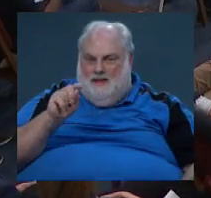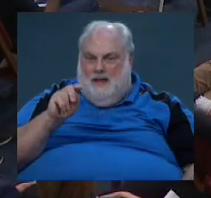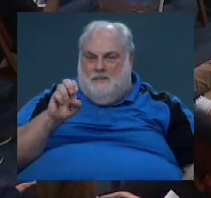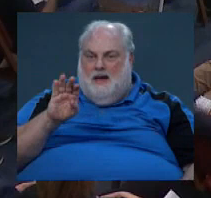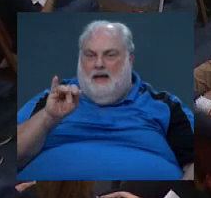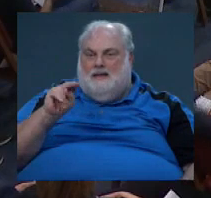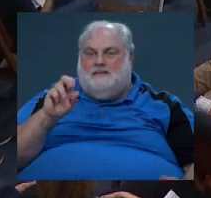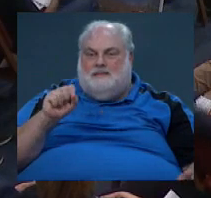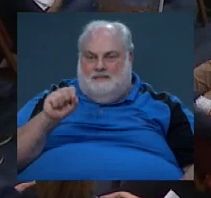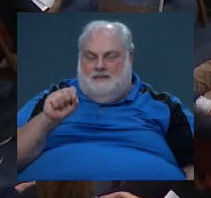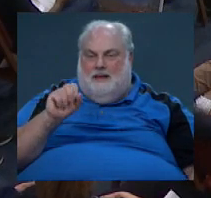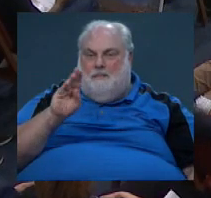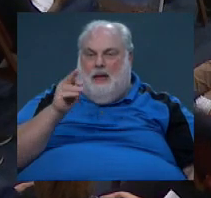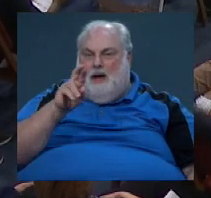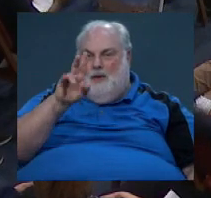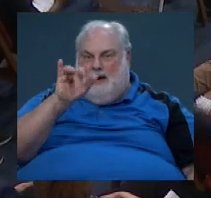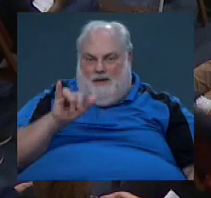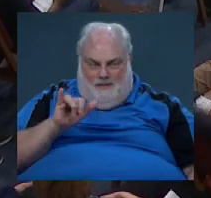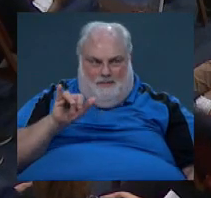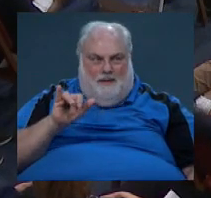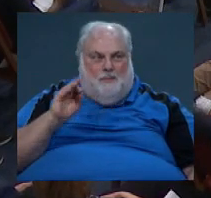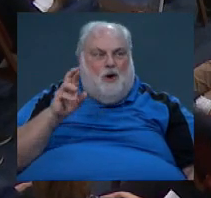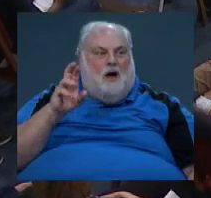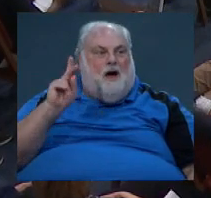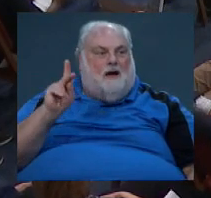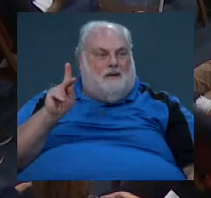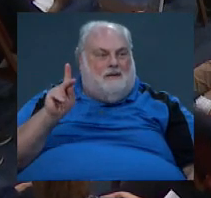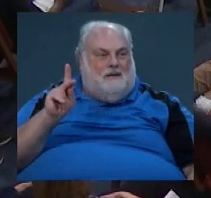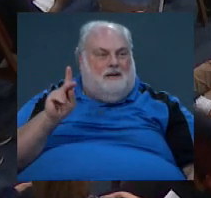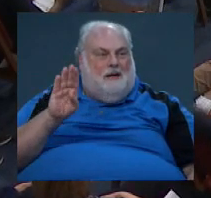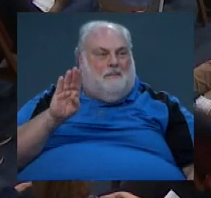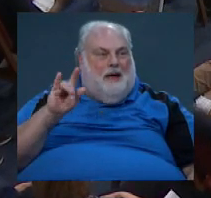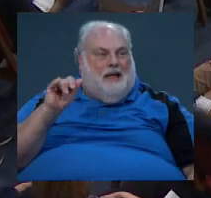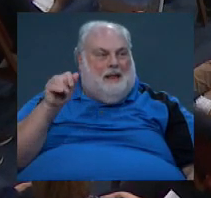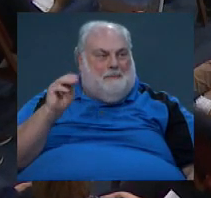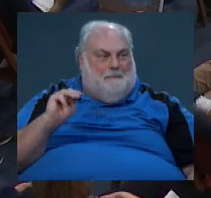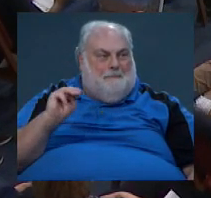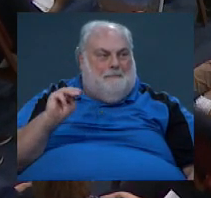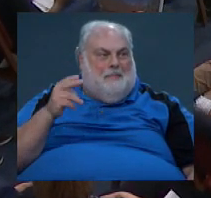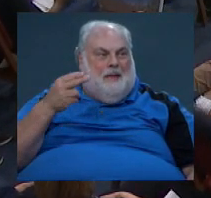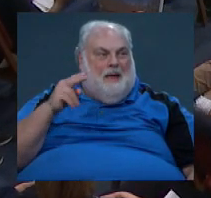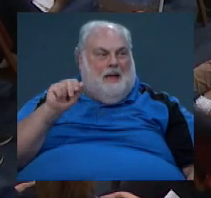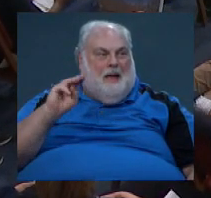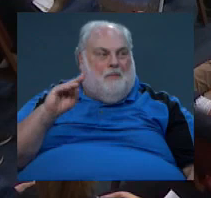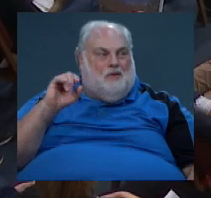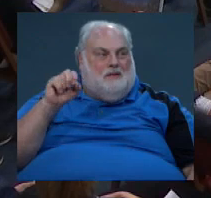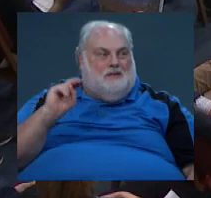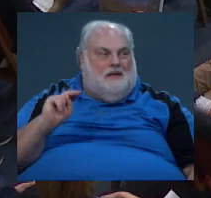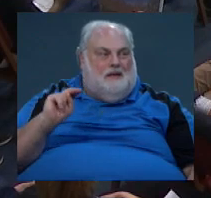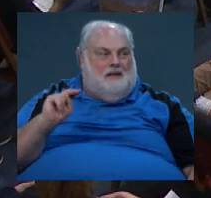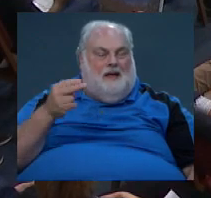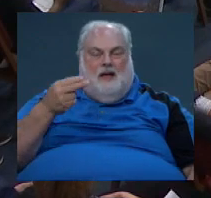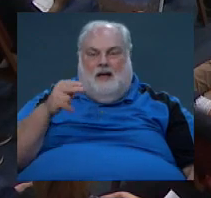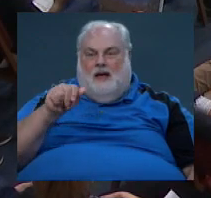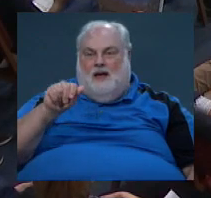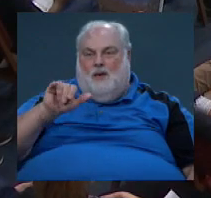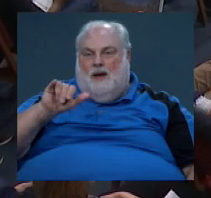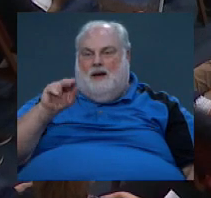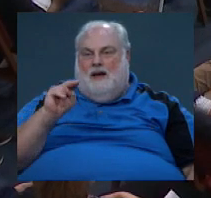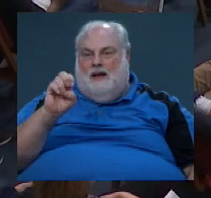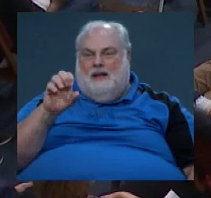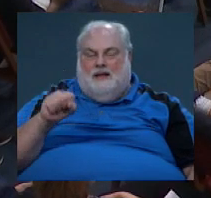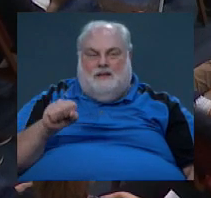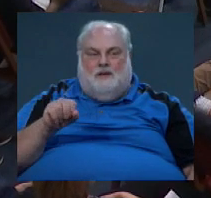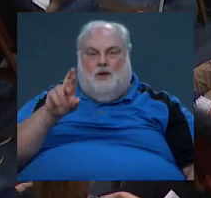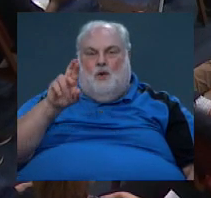Here. Commissioner Berry. Here. Commissioner Brock. Here. Commissioner Bynum. Commissioner Hamilton. Here. Commissioner Haynes. Here. Commissioner May. Here.